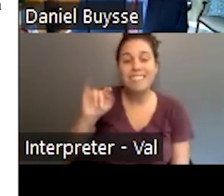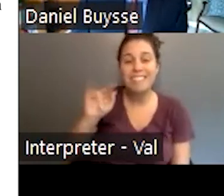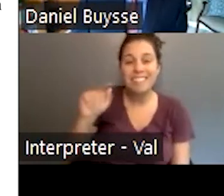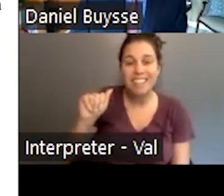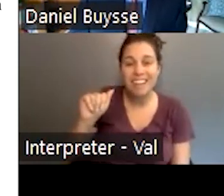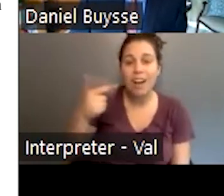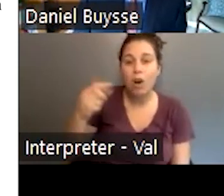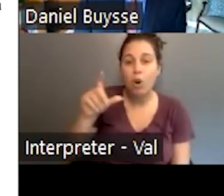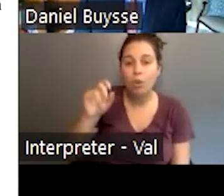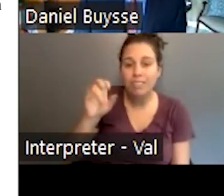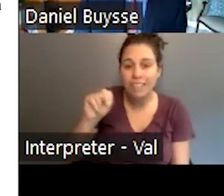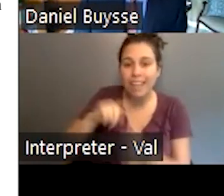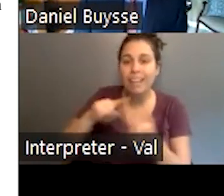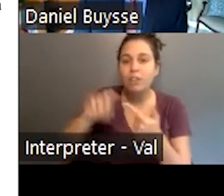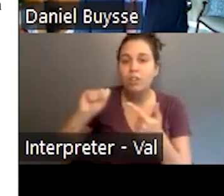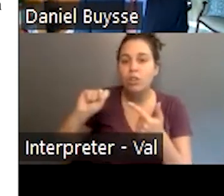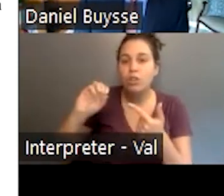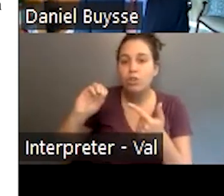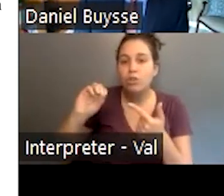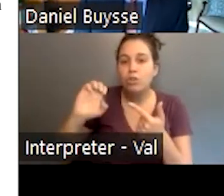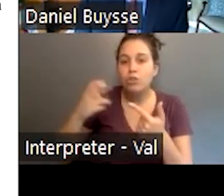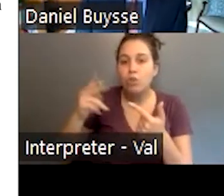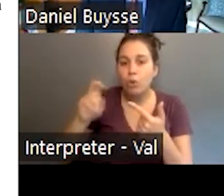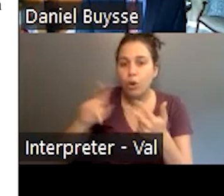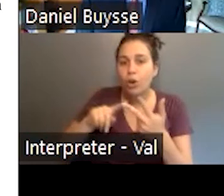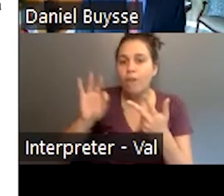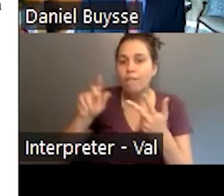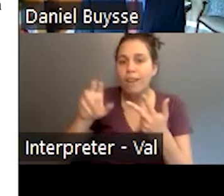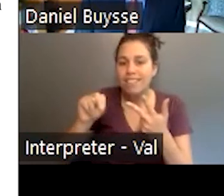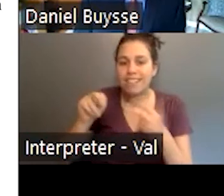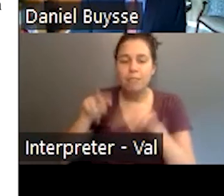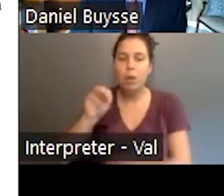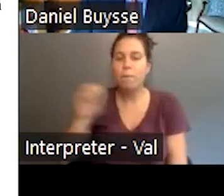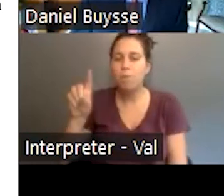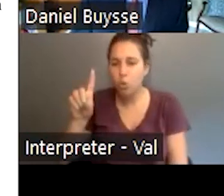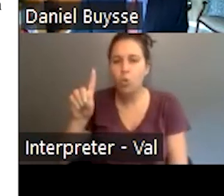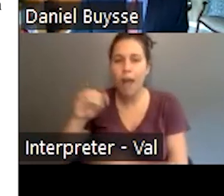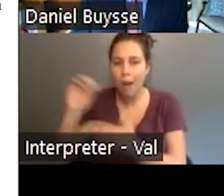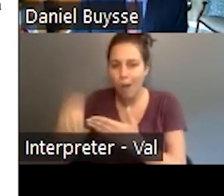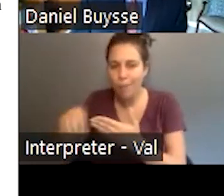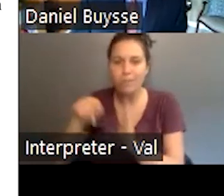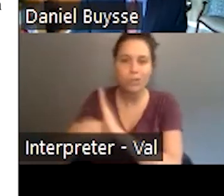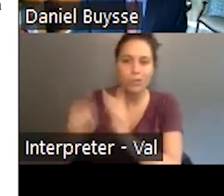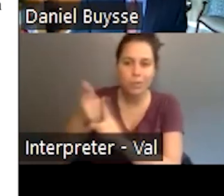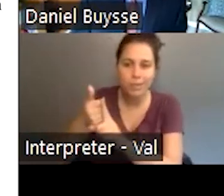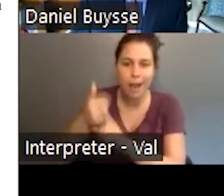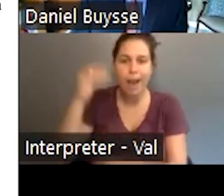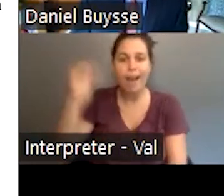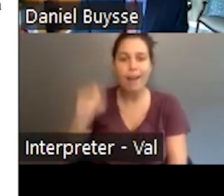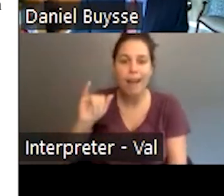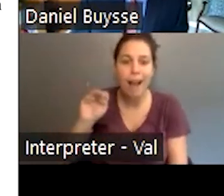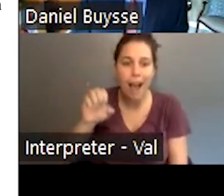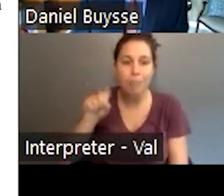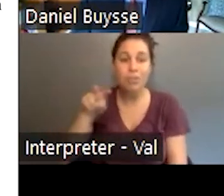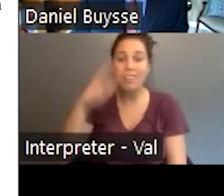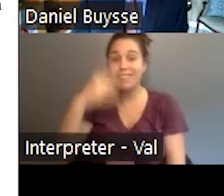and Peter Franzen are looking at suicide and mood outcomes. Chris Imes is looking at sleep health and cardiovascular